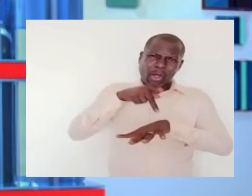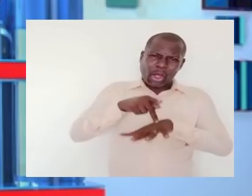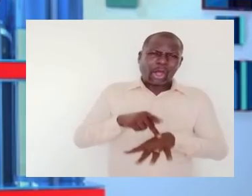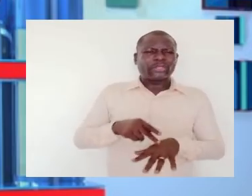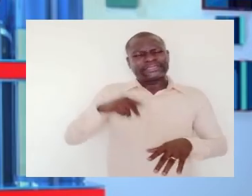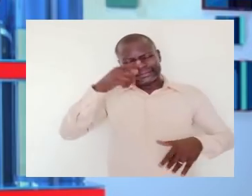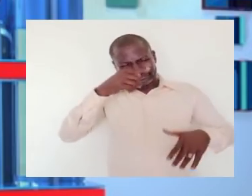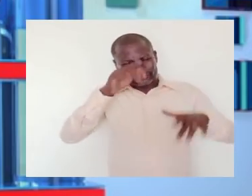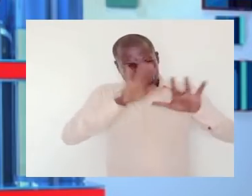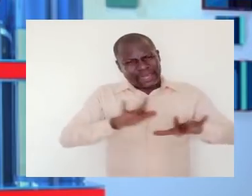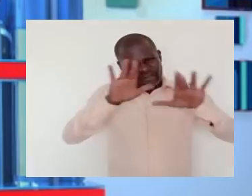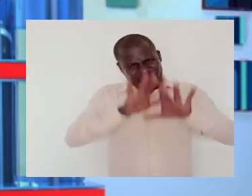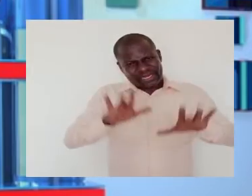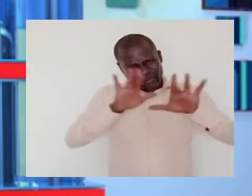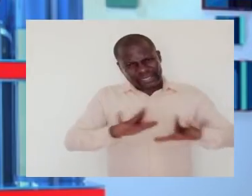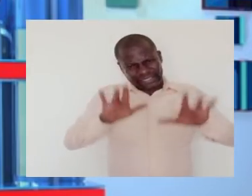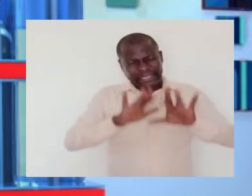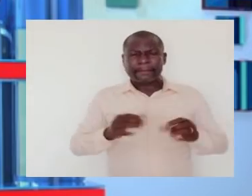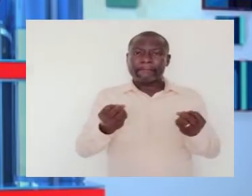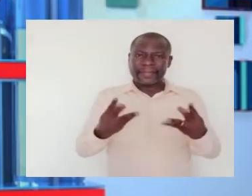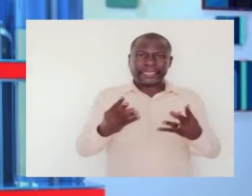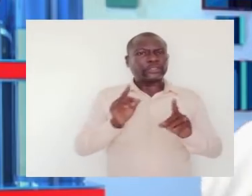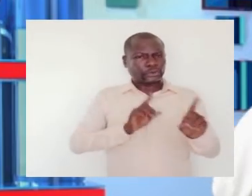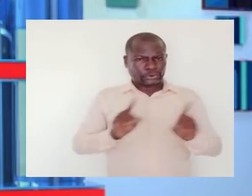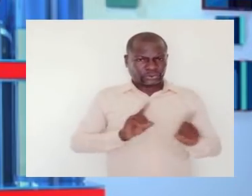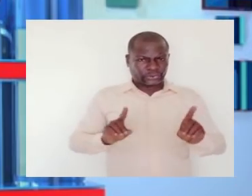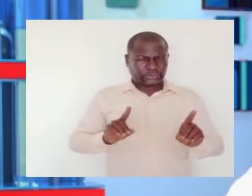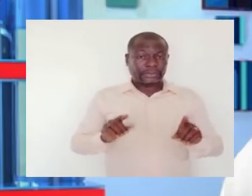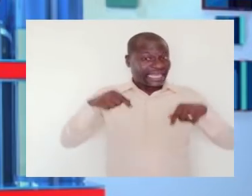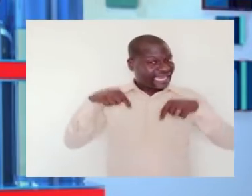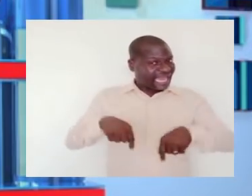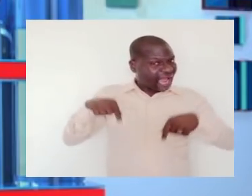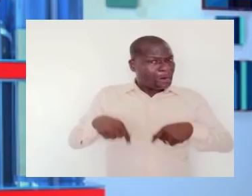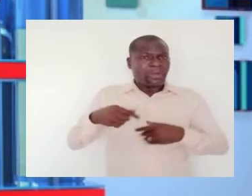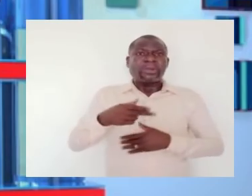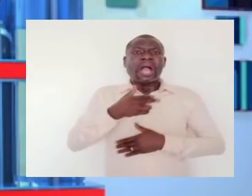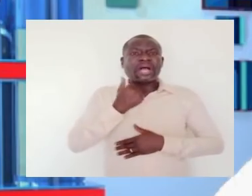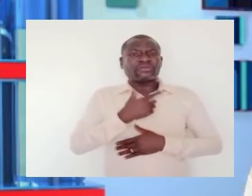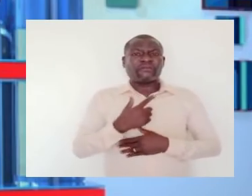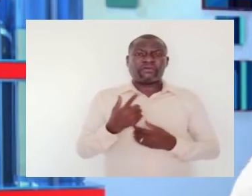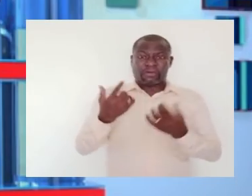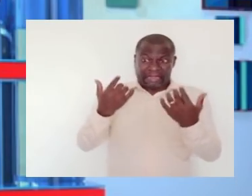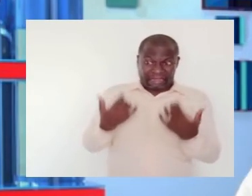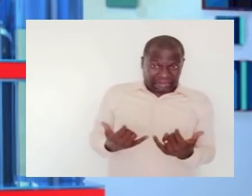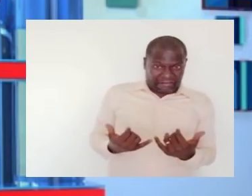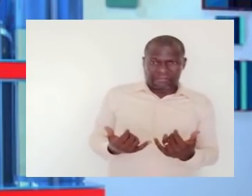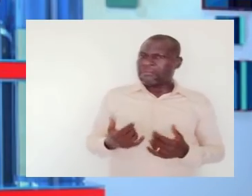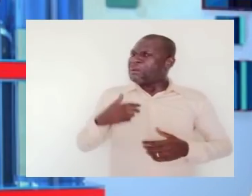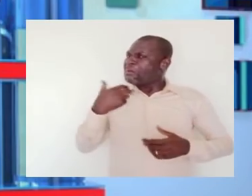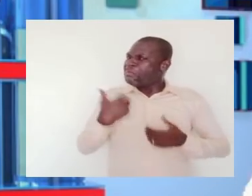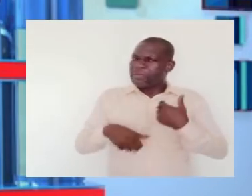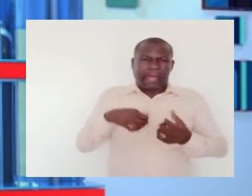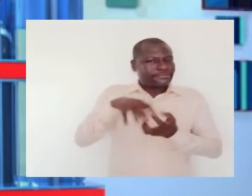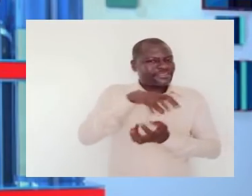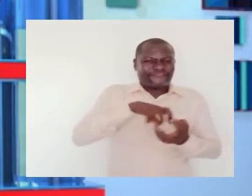asem enemre mu asofo a aba aye de na ada ni nkontompo ada de nipa me nipa